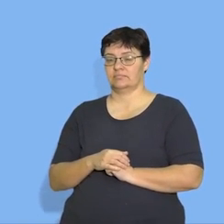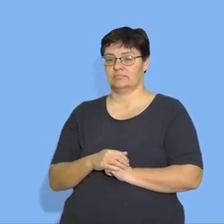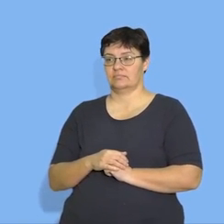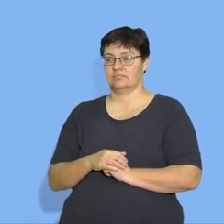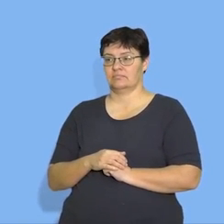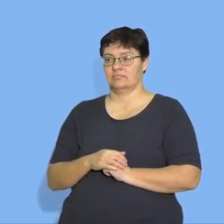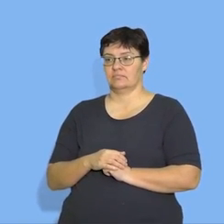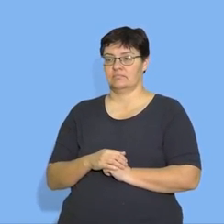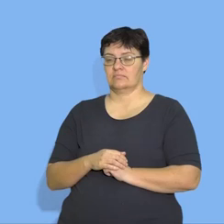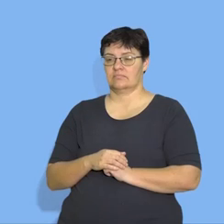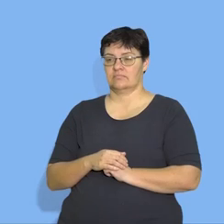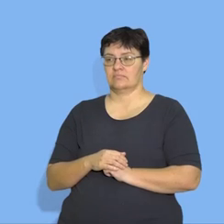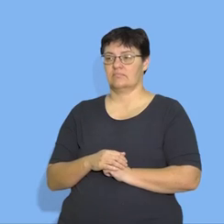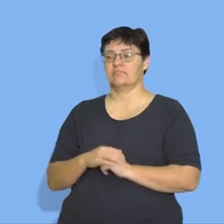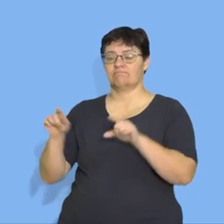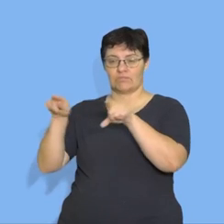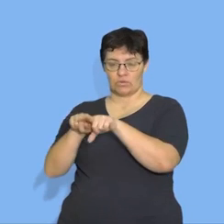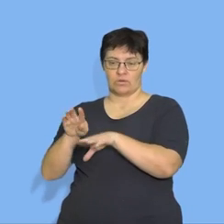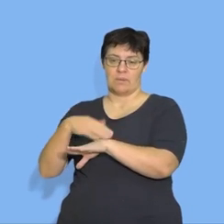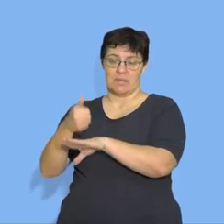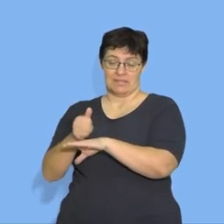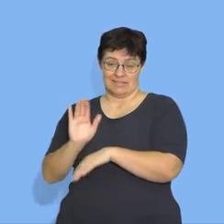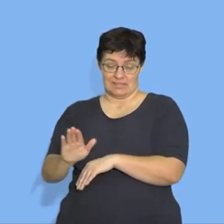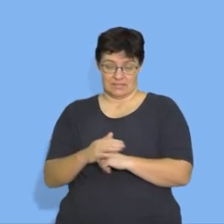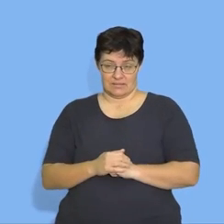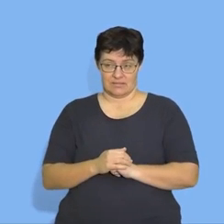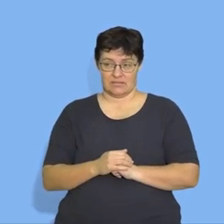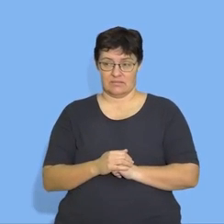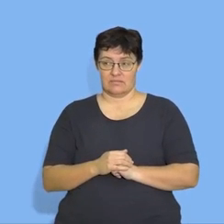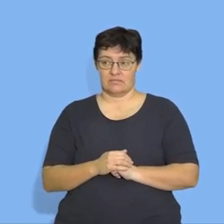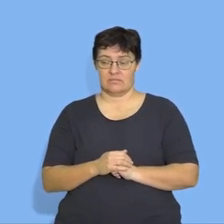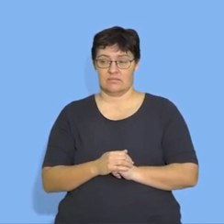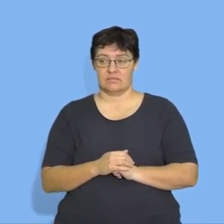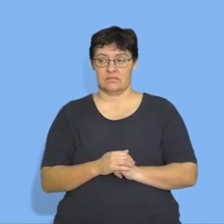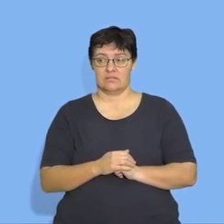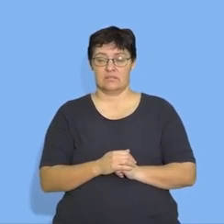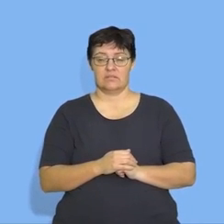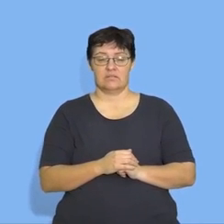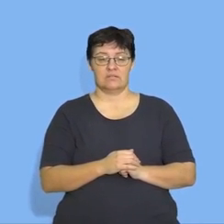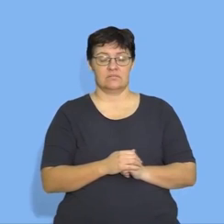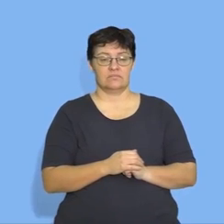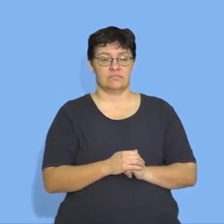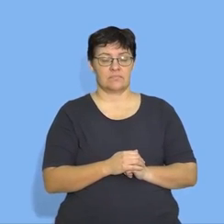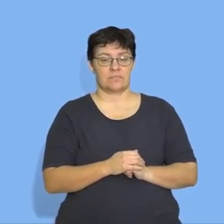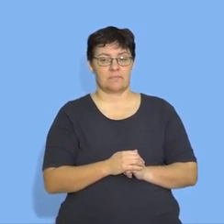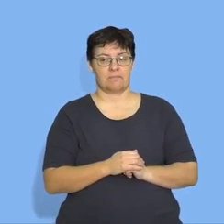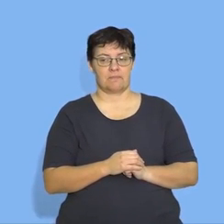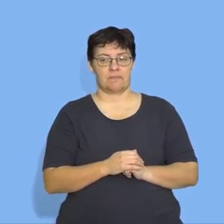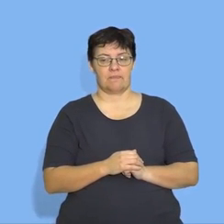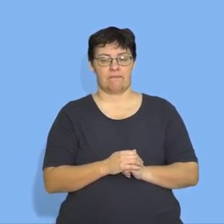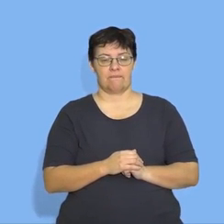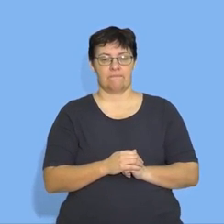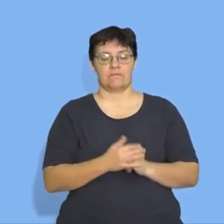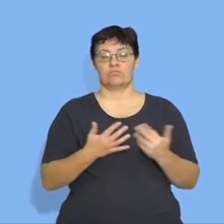is our conjugate base, okay? So this is our acid conjugate base pair,